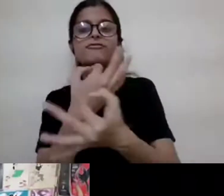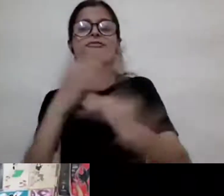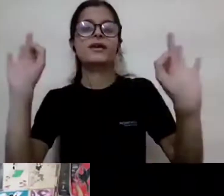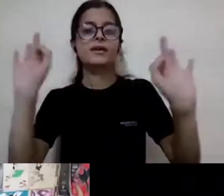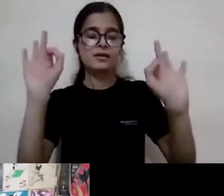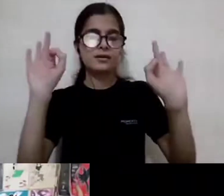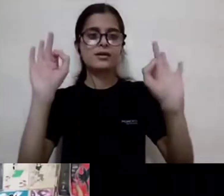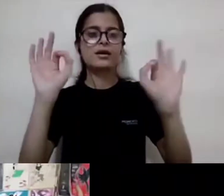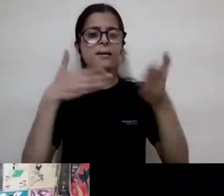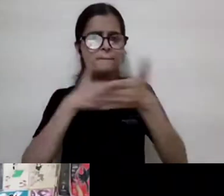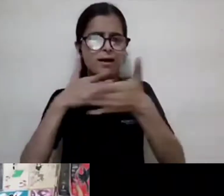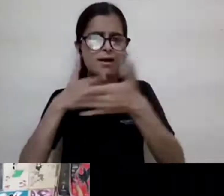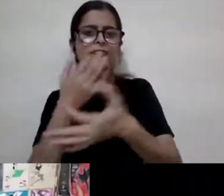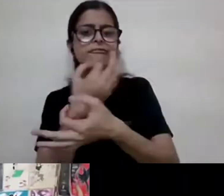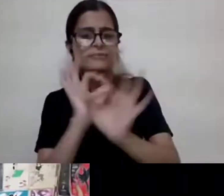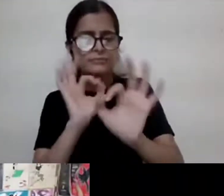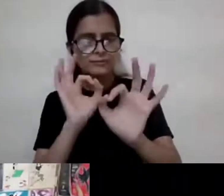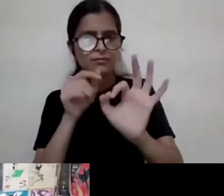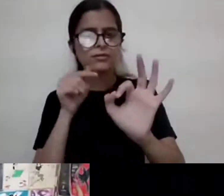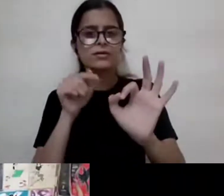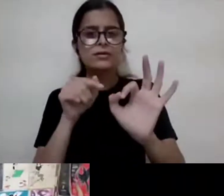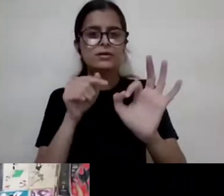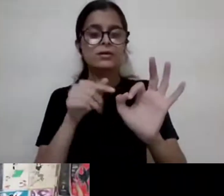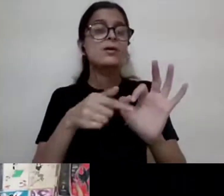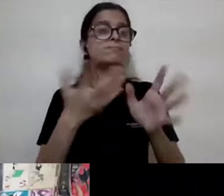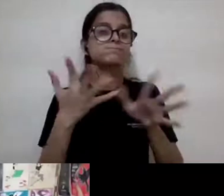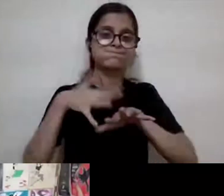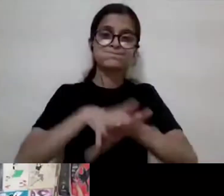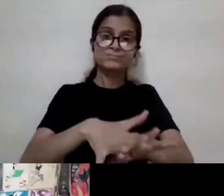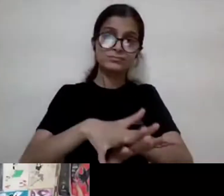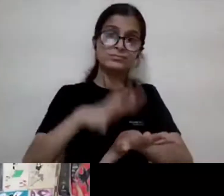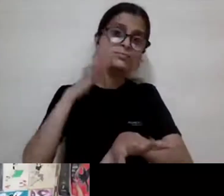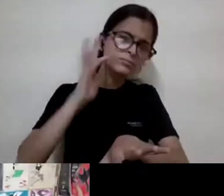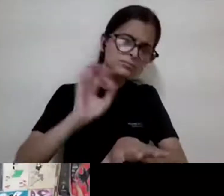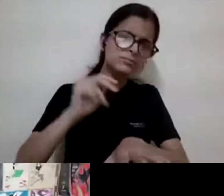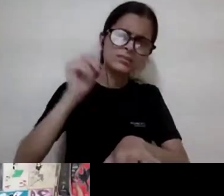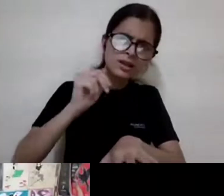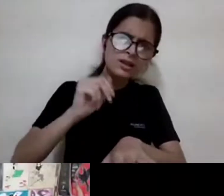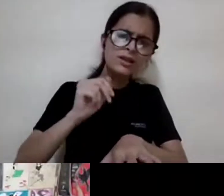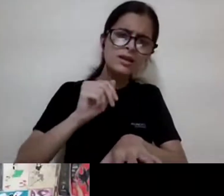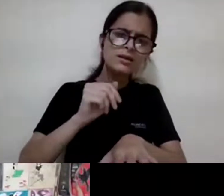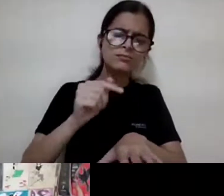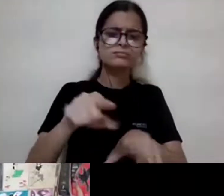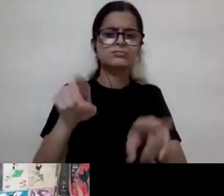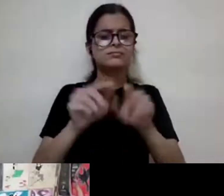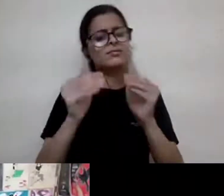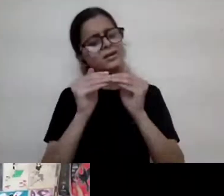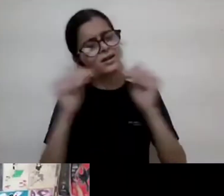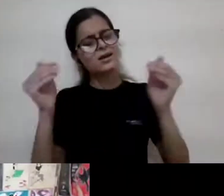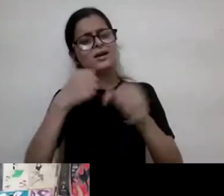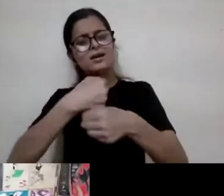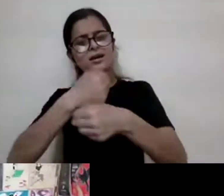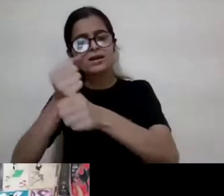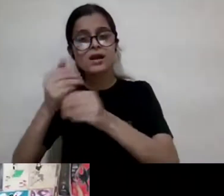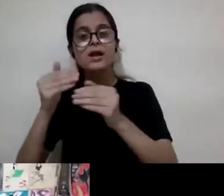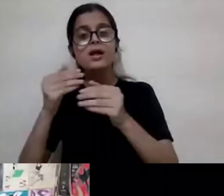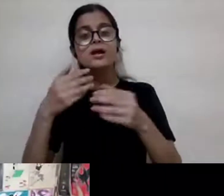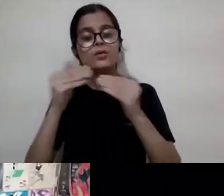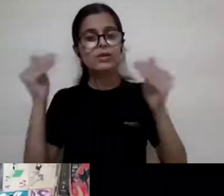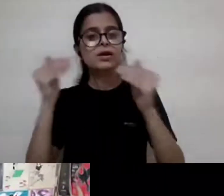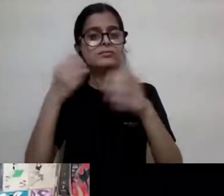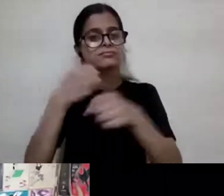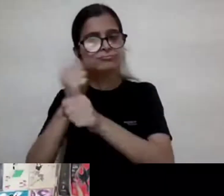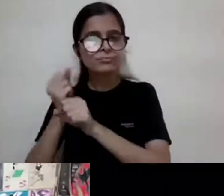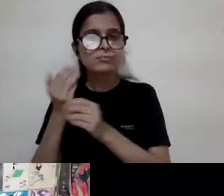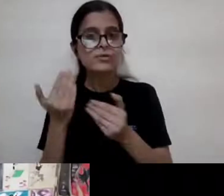that barrier-free is not necessarily inclusive. It creates an equalization of disadvantages,